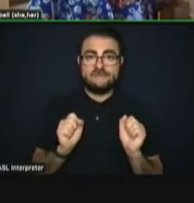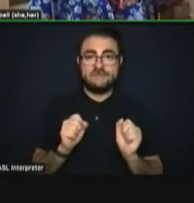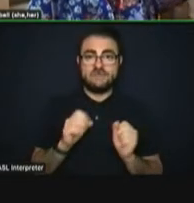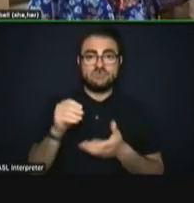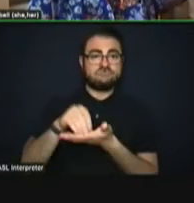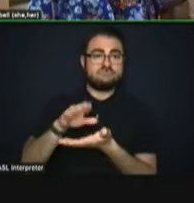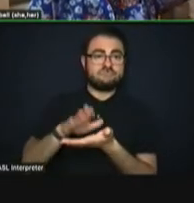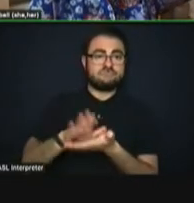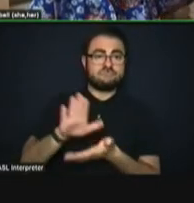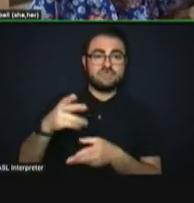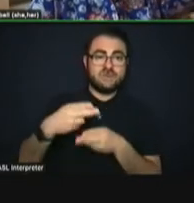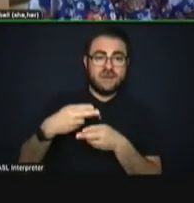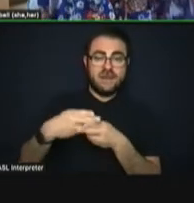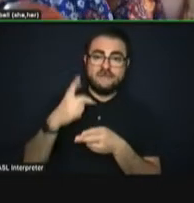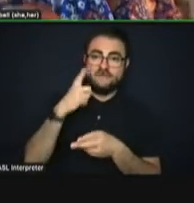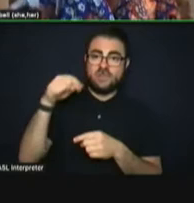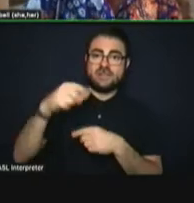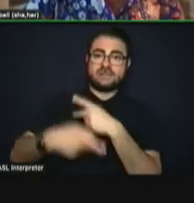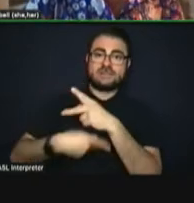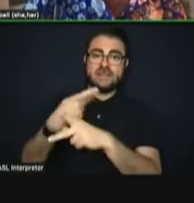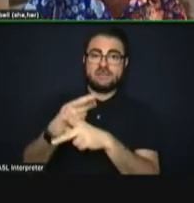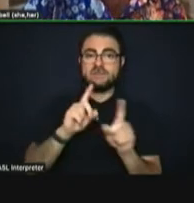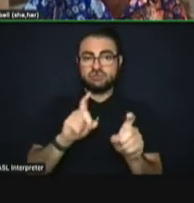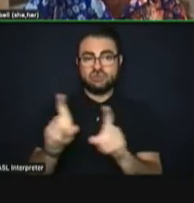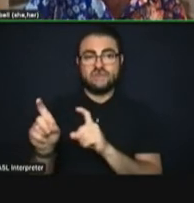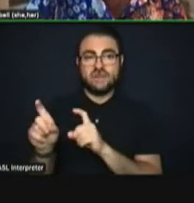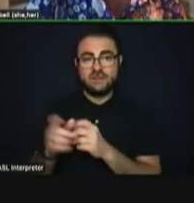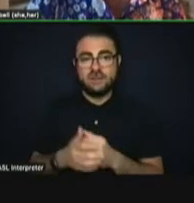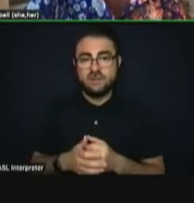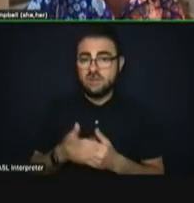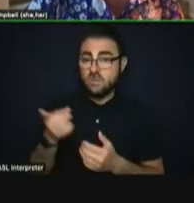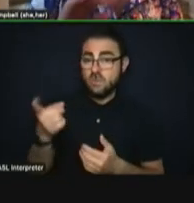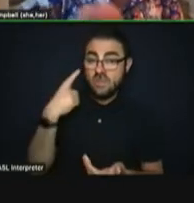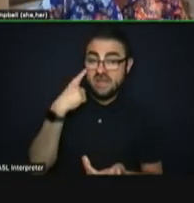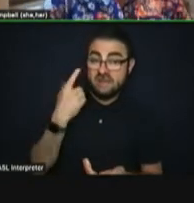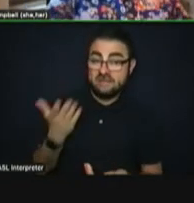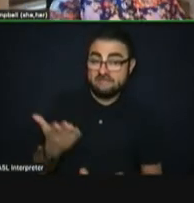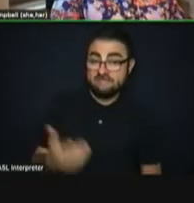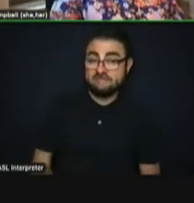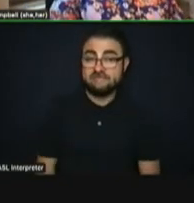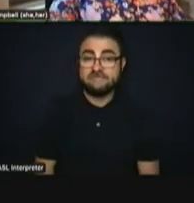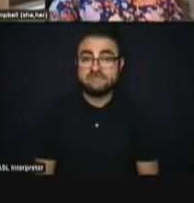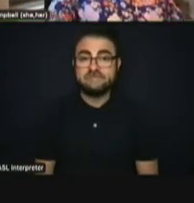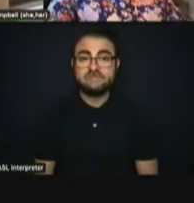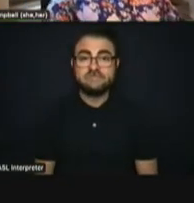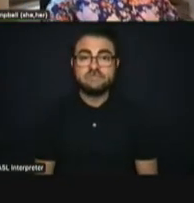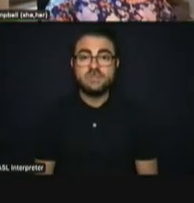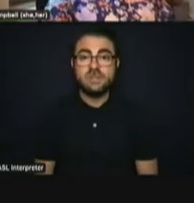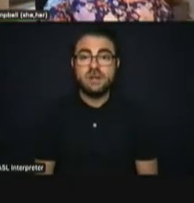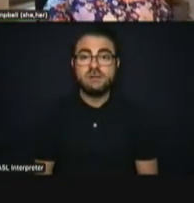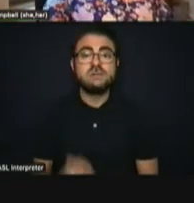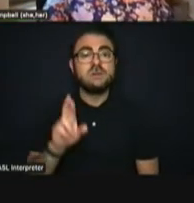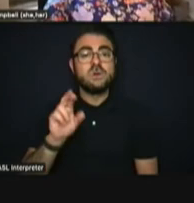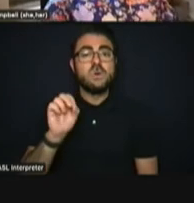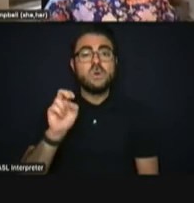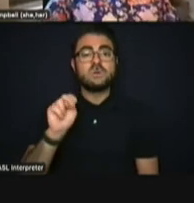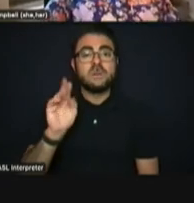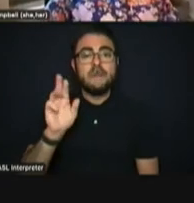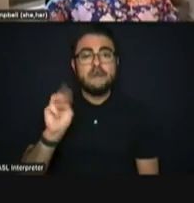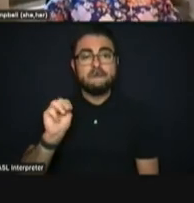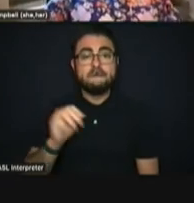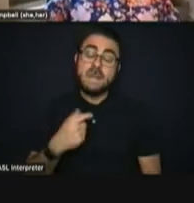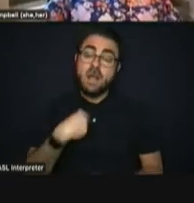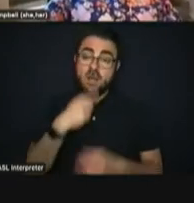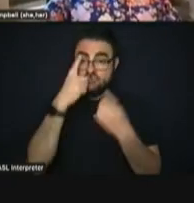a survey of this kind. What are your thoughts on that? I totally agree with the anonymous